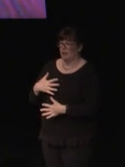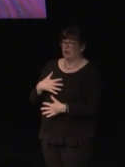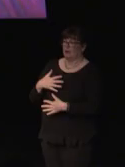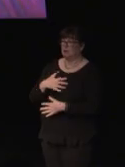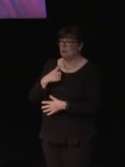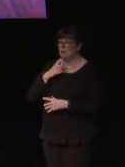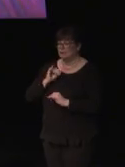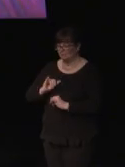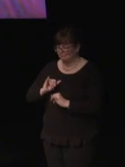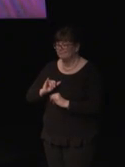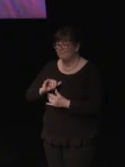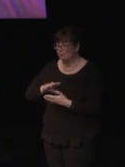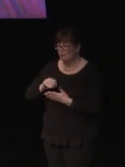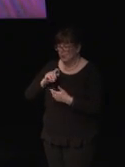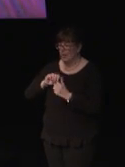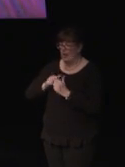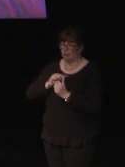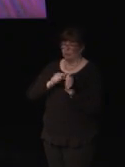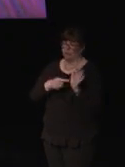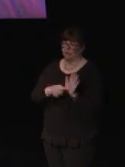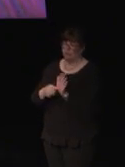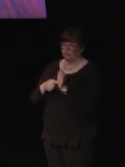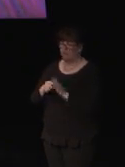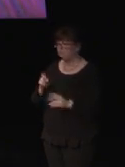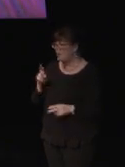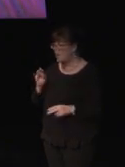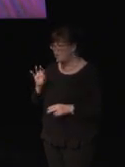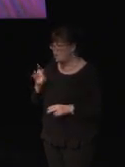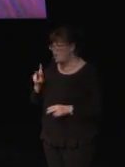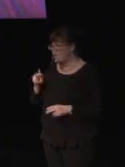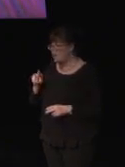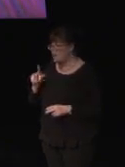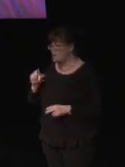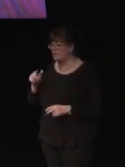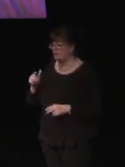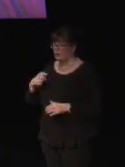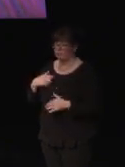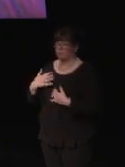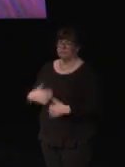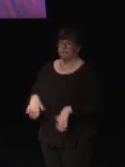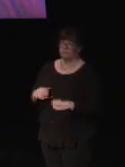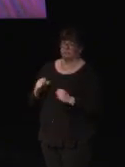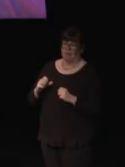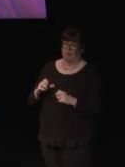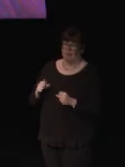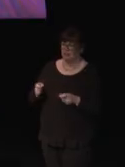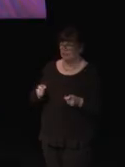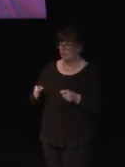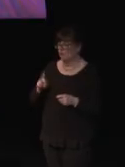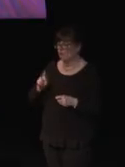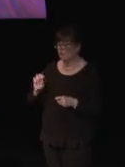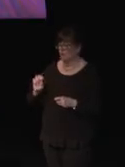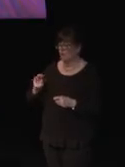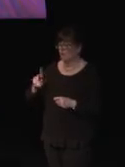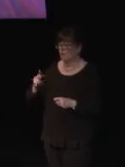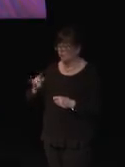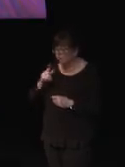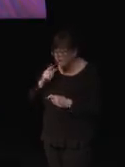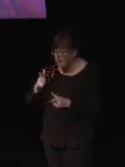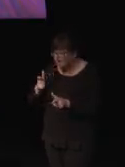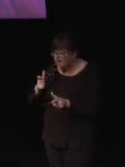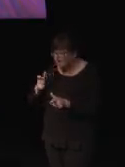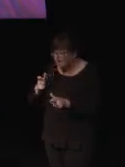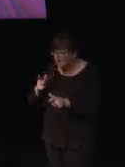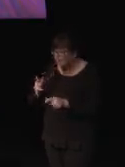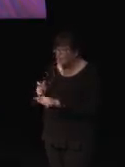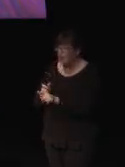that we kind of learned really early on. Rocket League has some amazing controls, control remapping. You can remap acceleration to